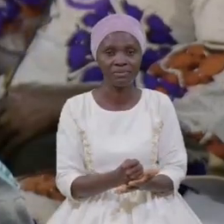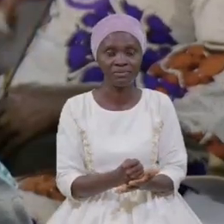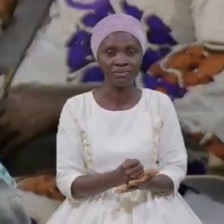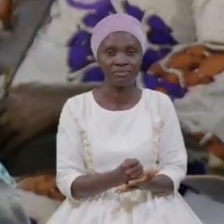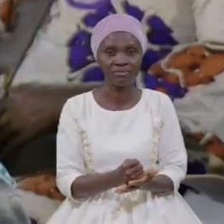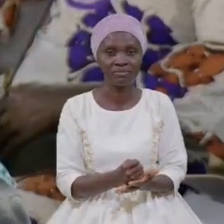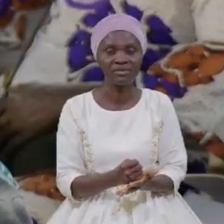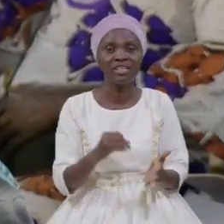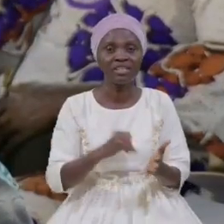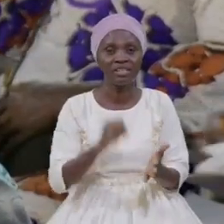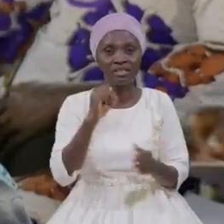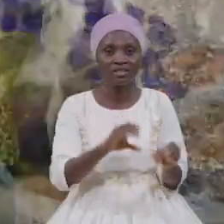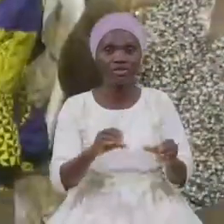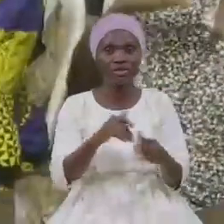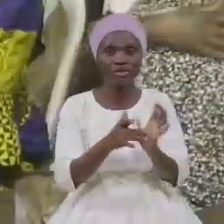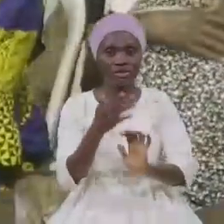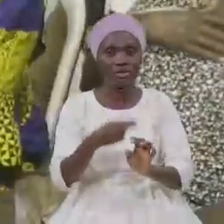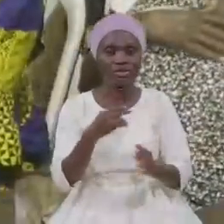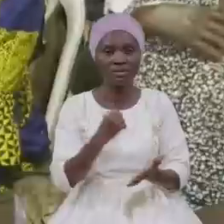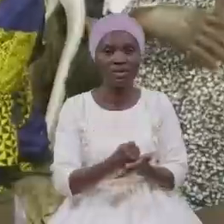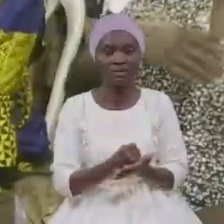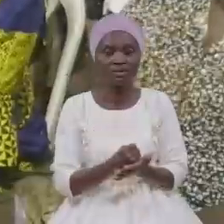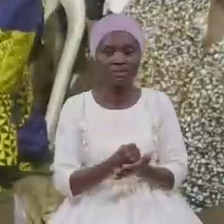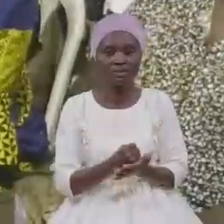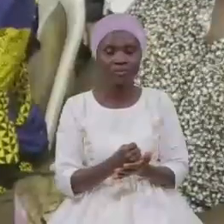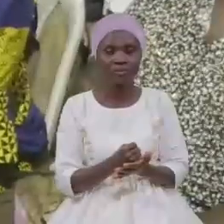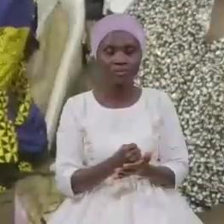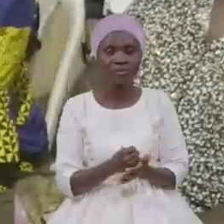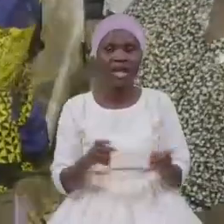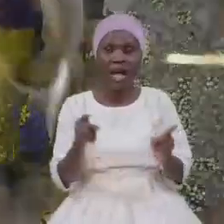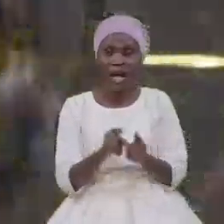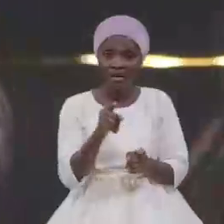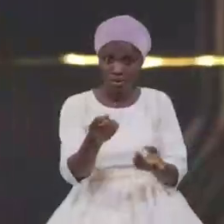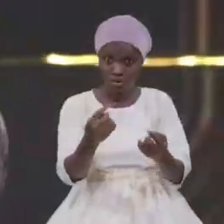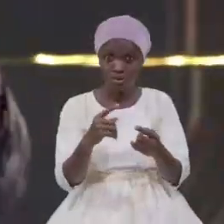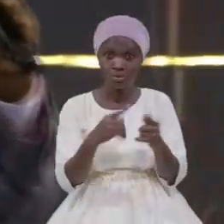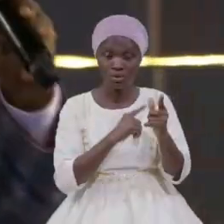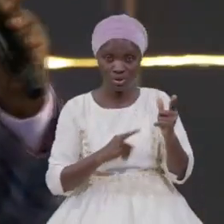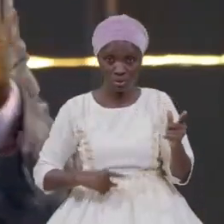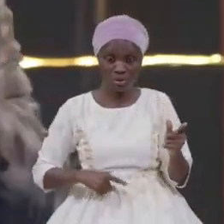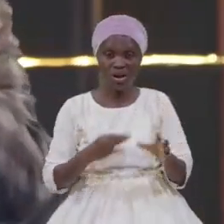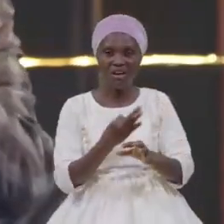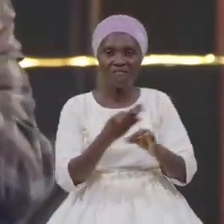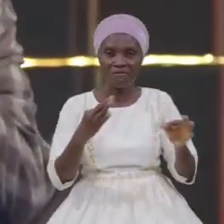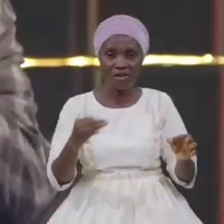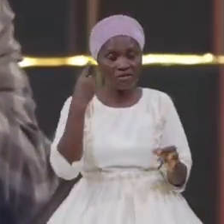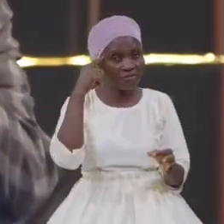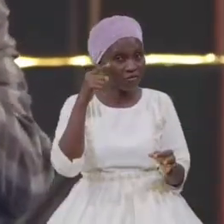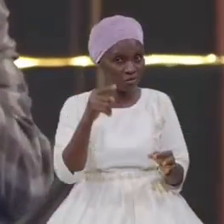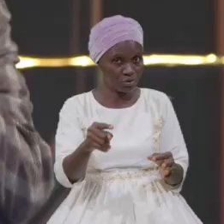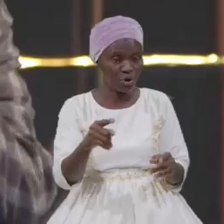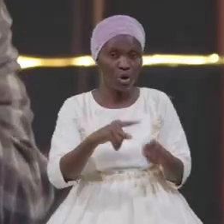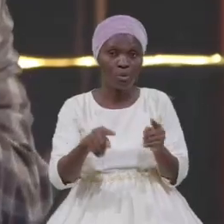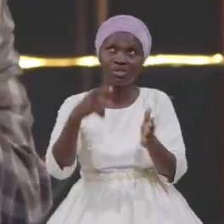in Jesus' name. So as you come to the Lord, free for you, but costly